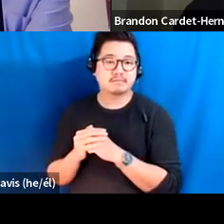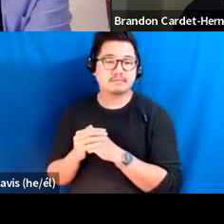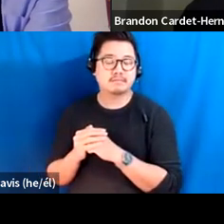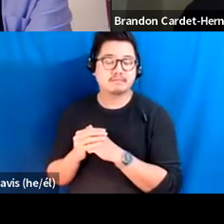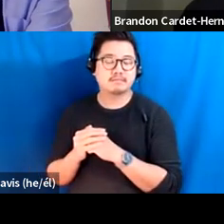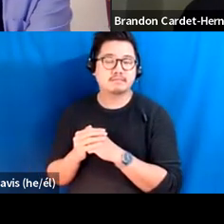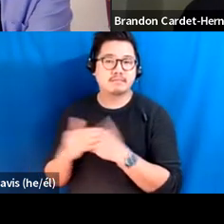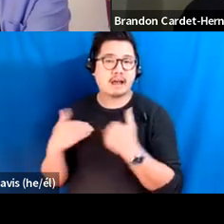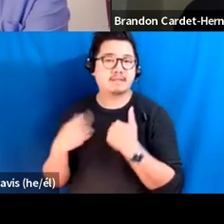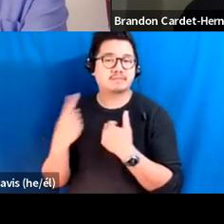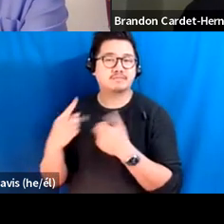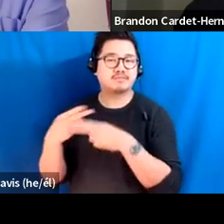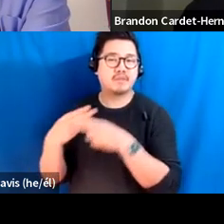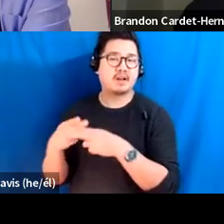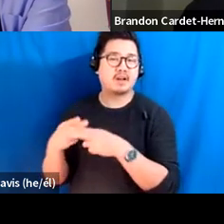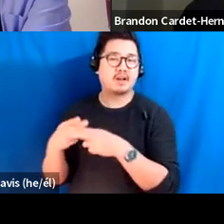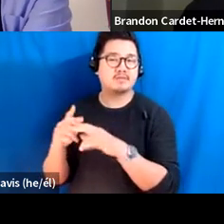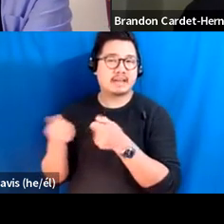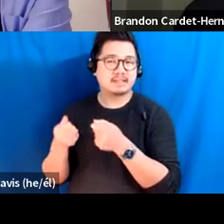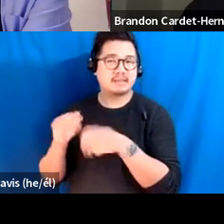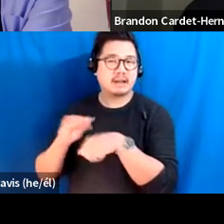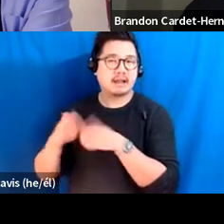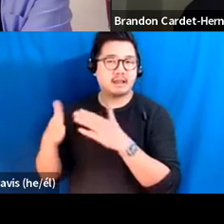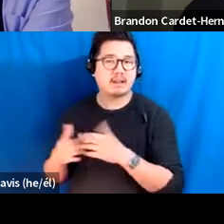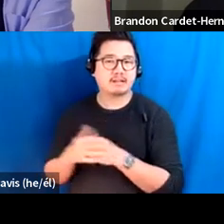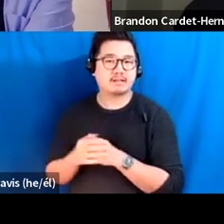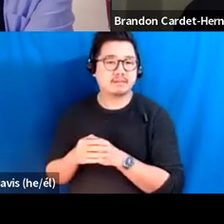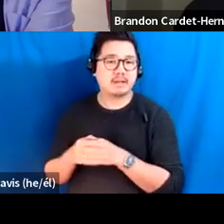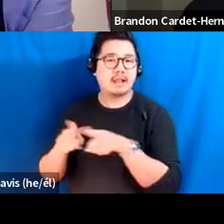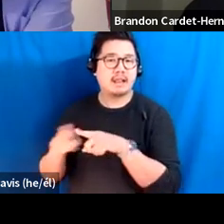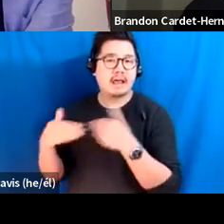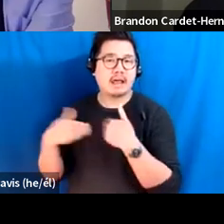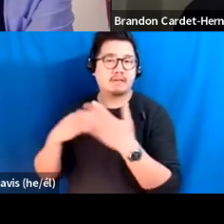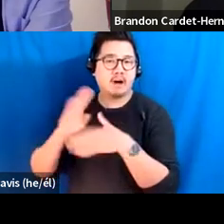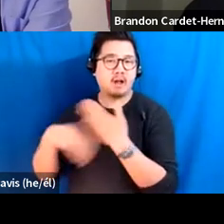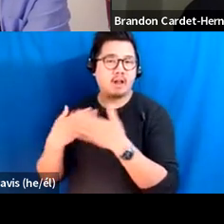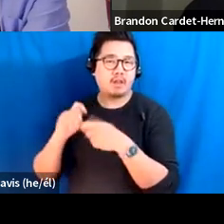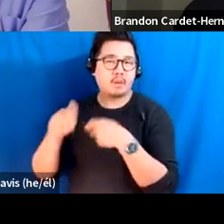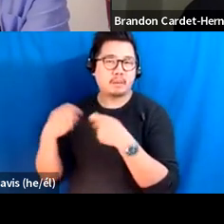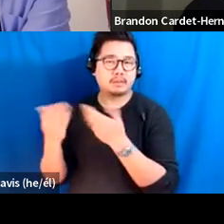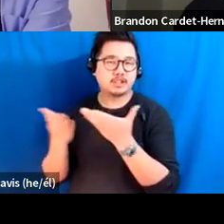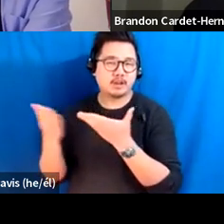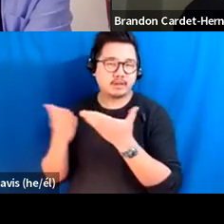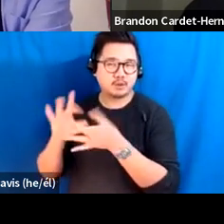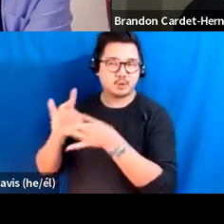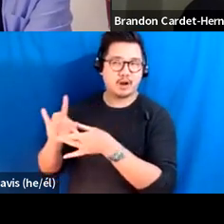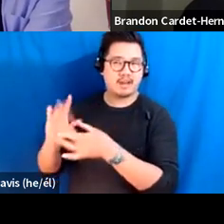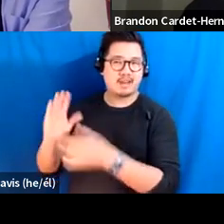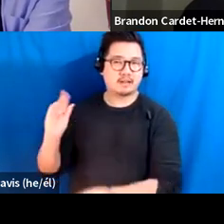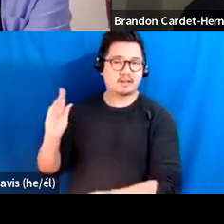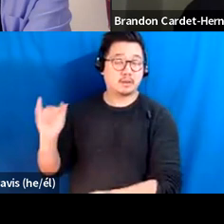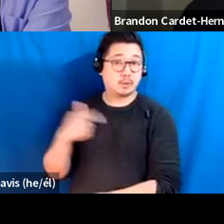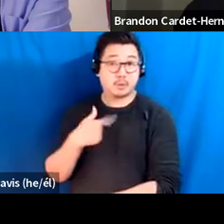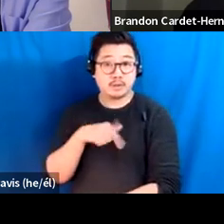uh engagement counselors also and they have all the wraparound services tied to that academy so what we want to do is